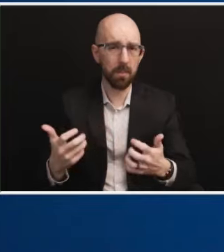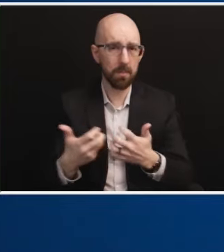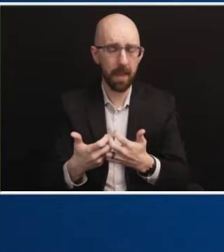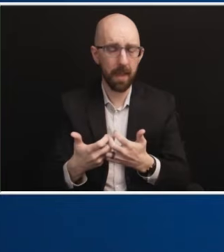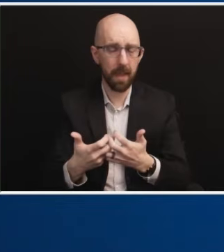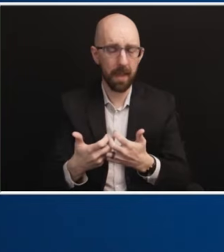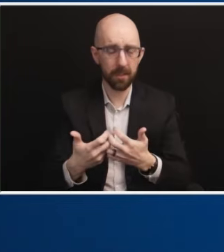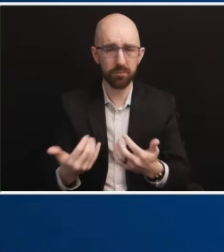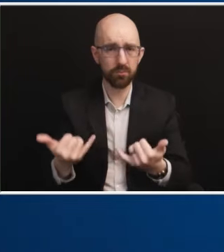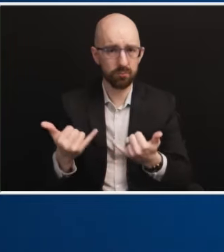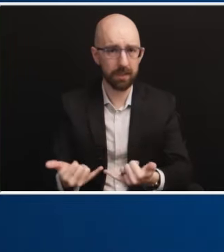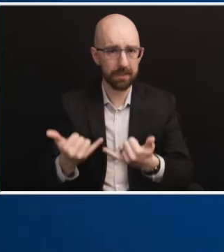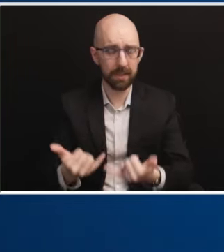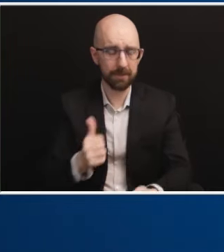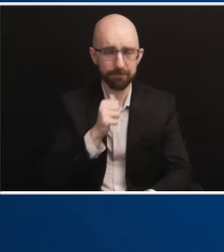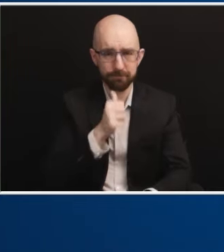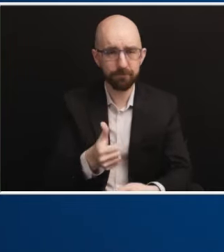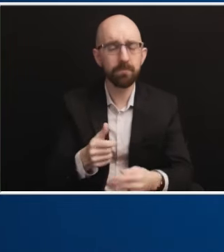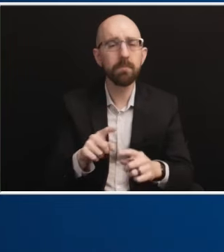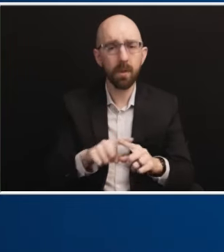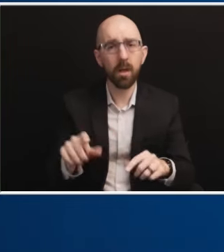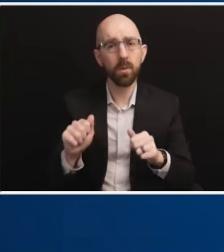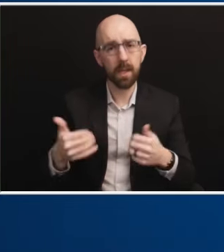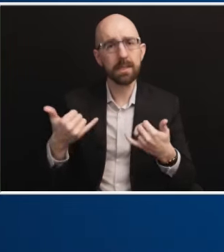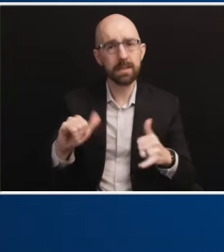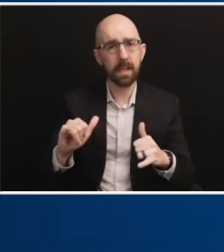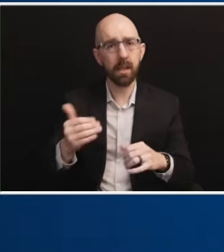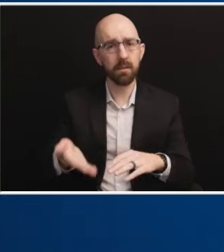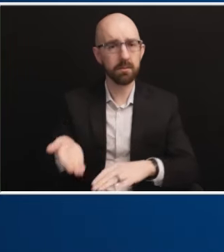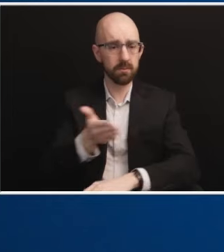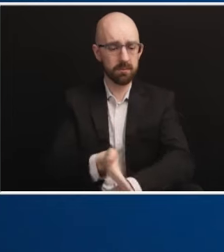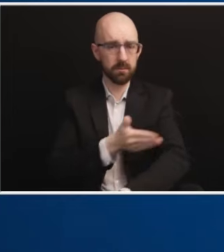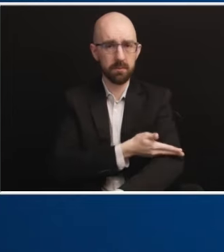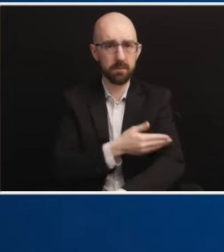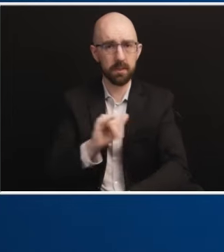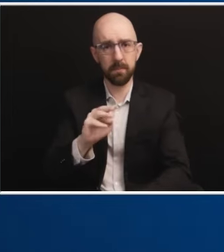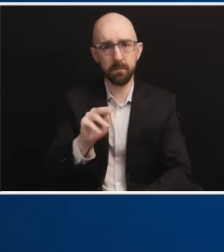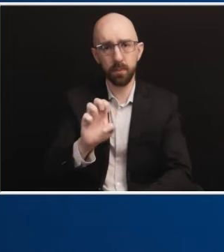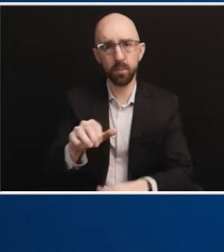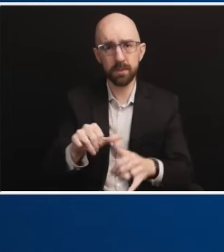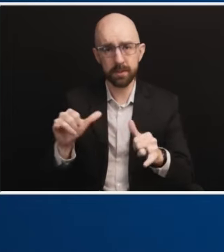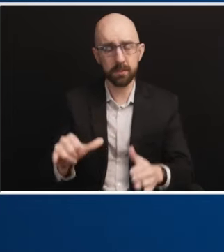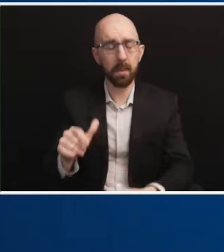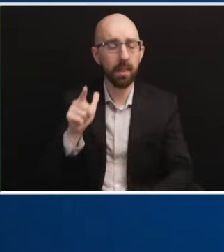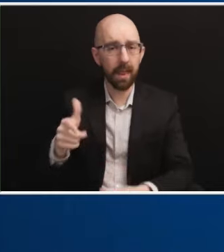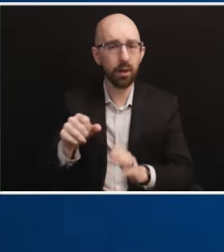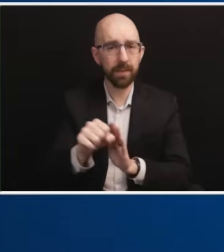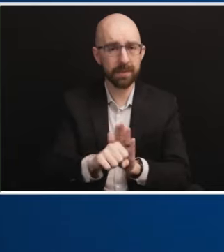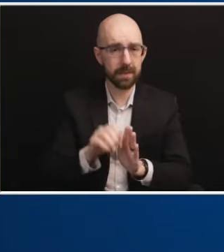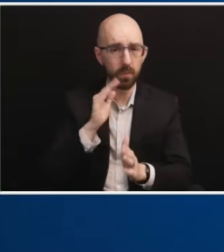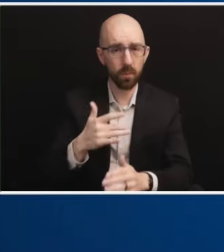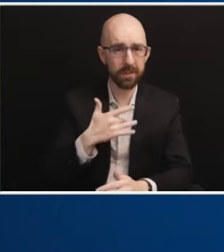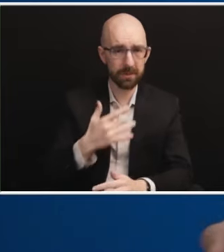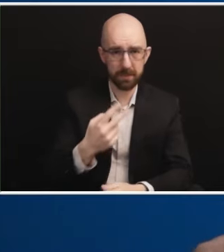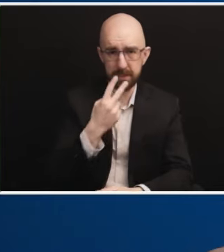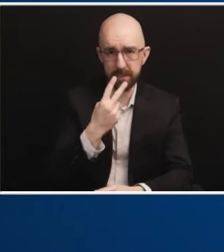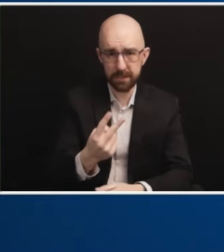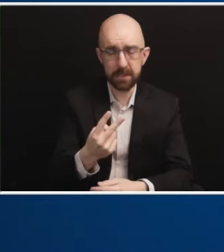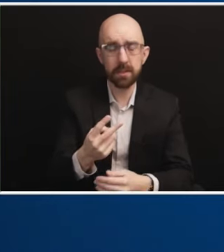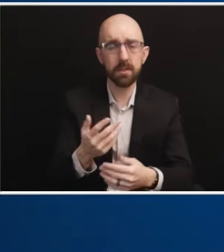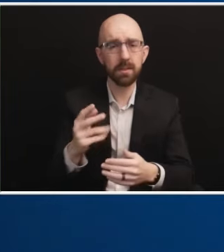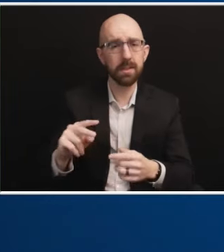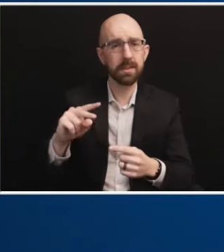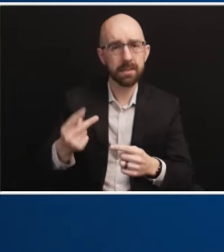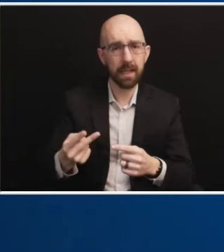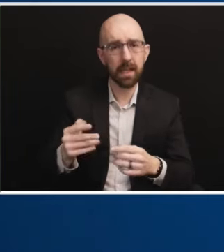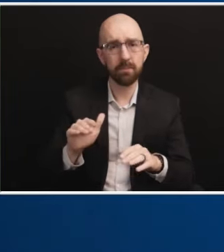now. You can still boost your immune system. And also what we see is later in the season, we will typically see a second wave of